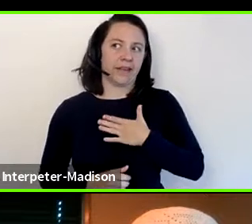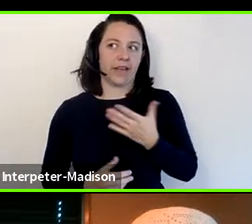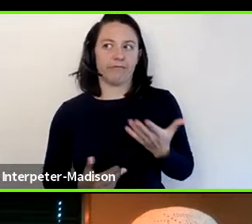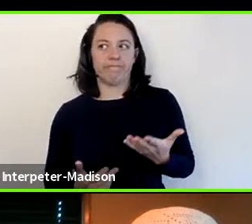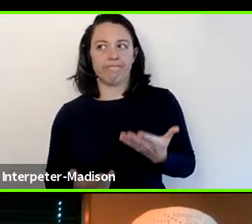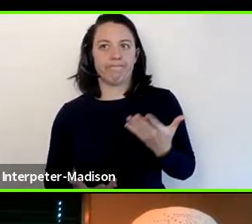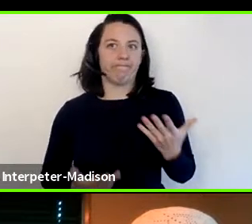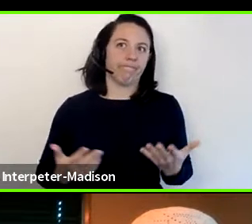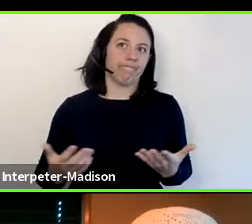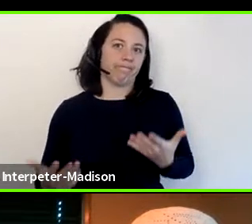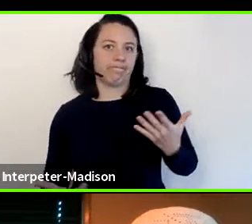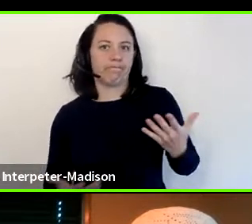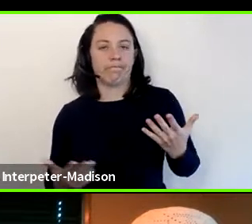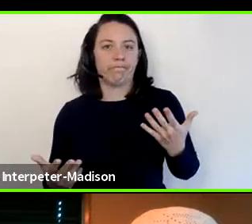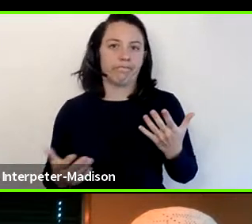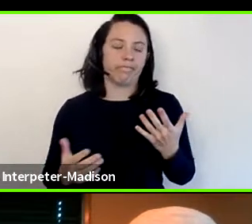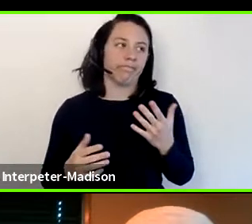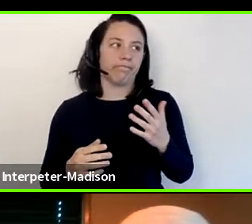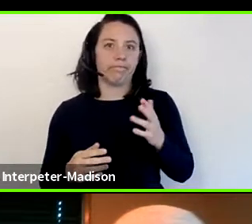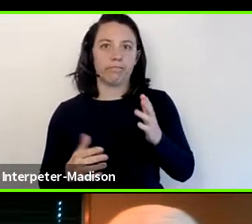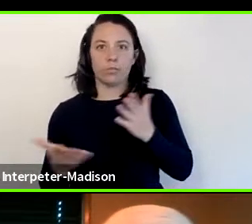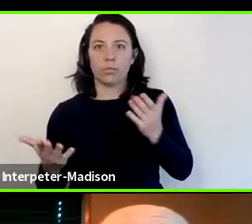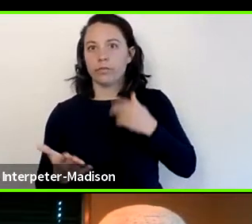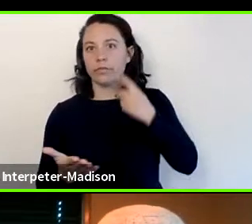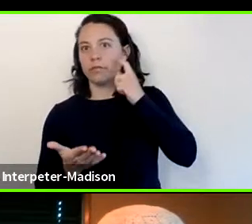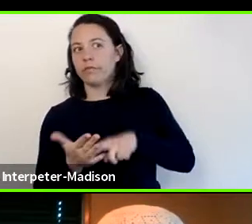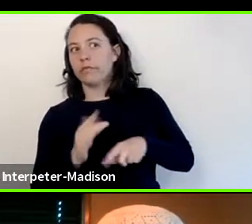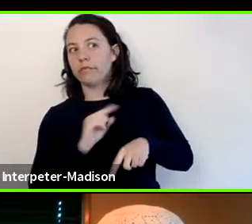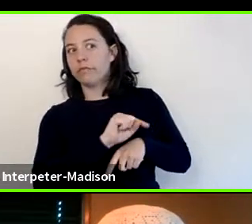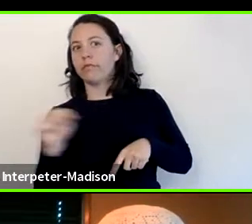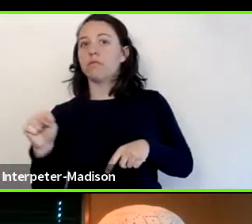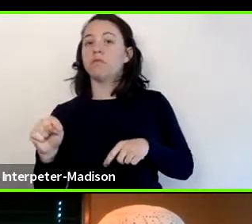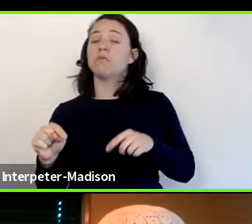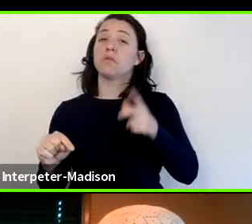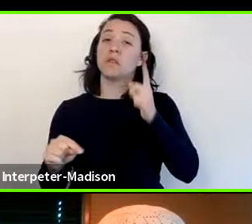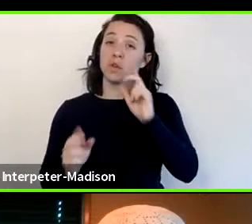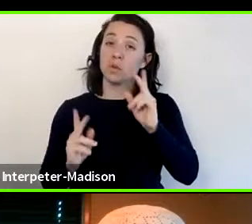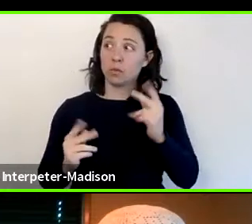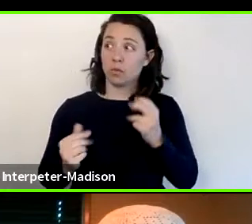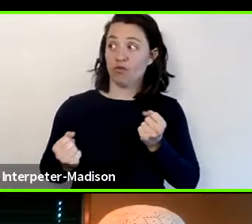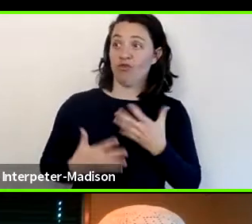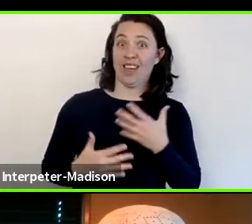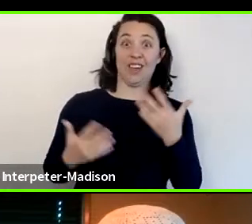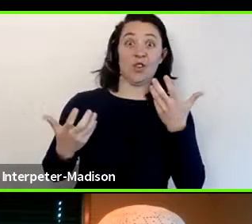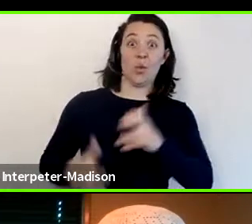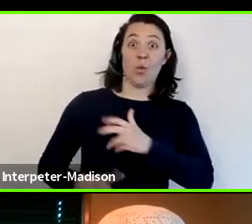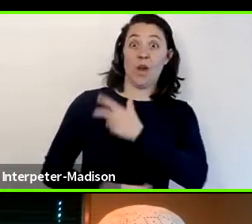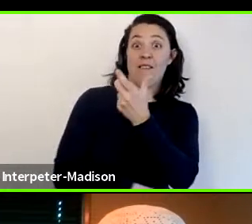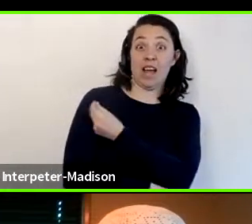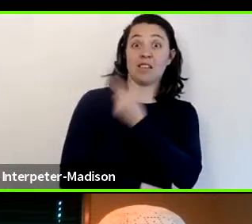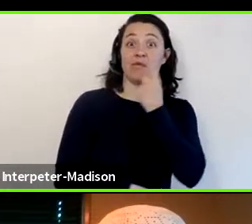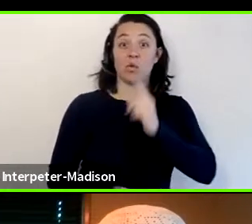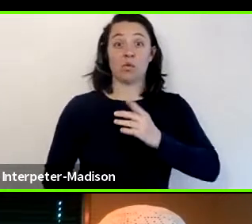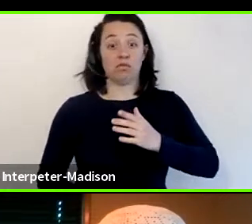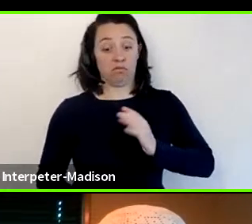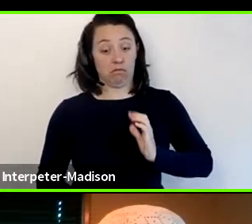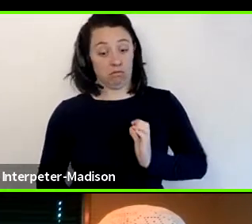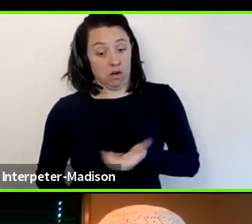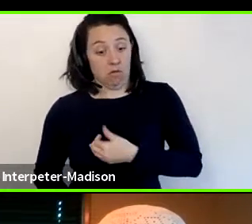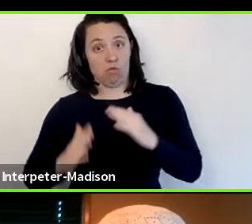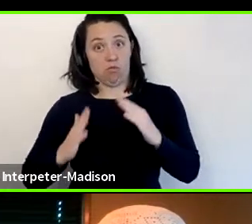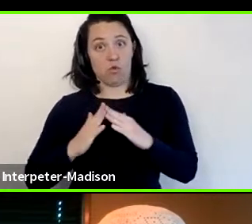far as the vaccination, the fear of the vaccination, it for our community, it's really